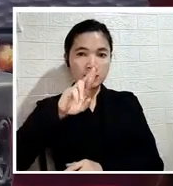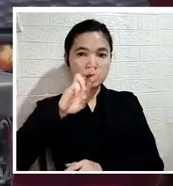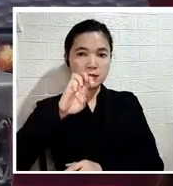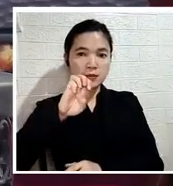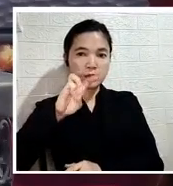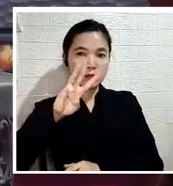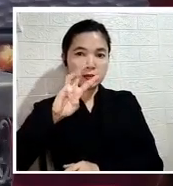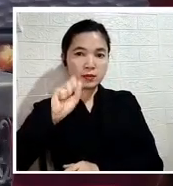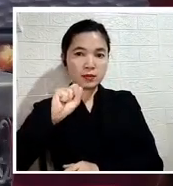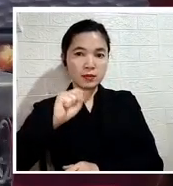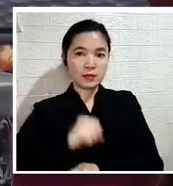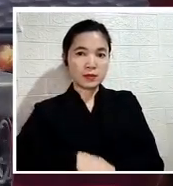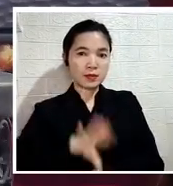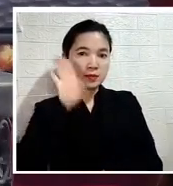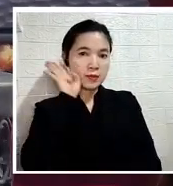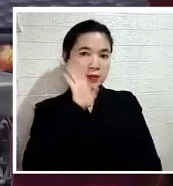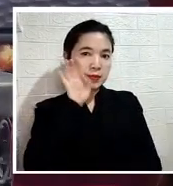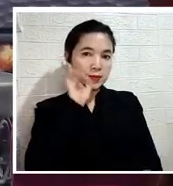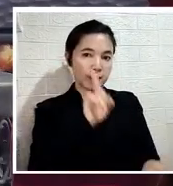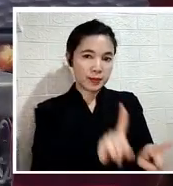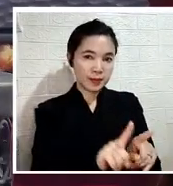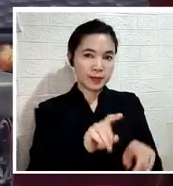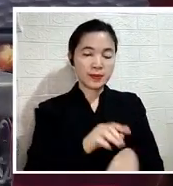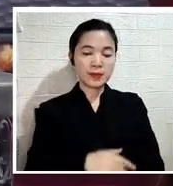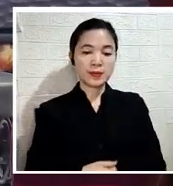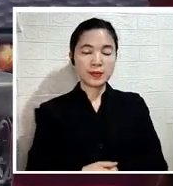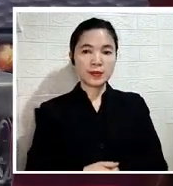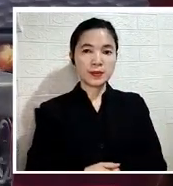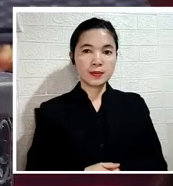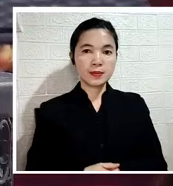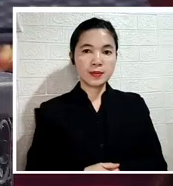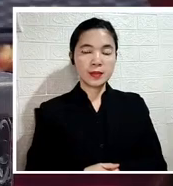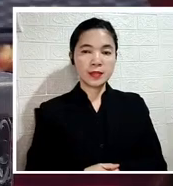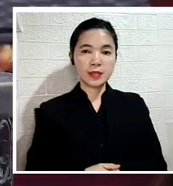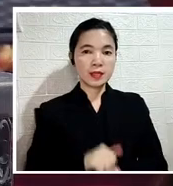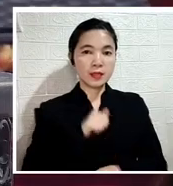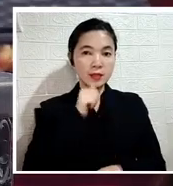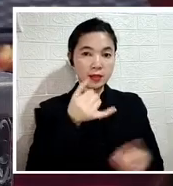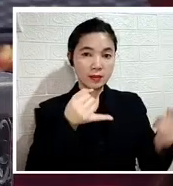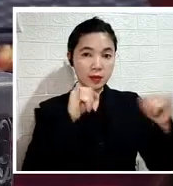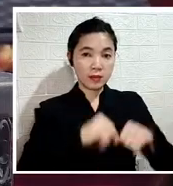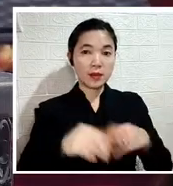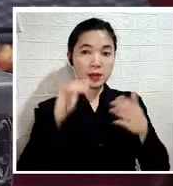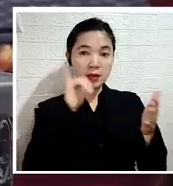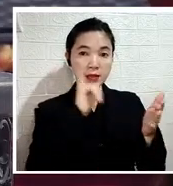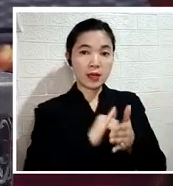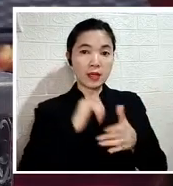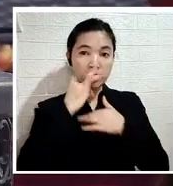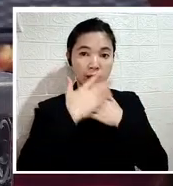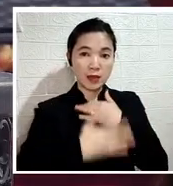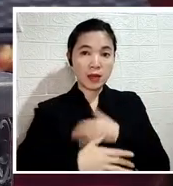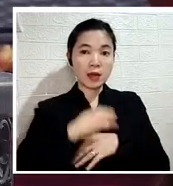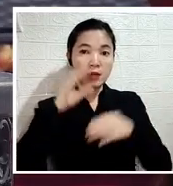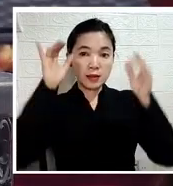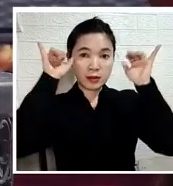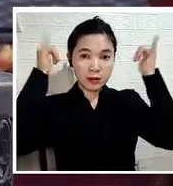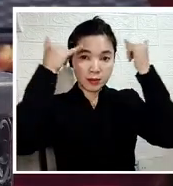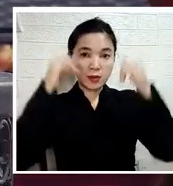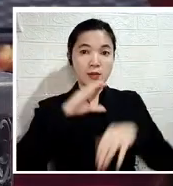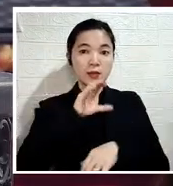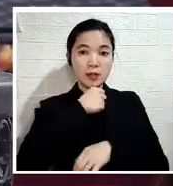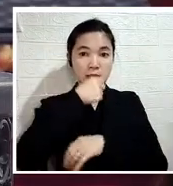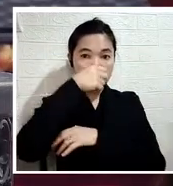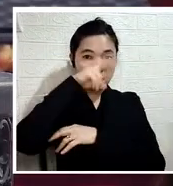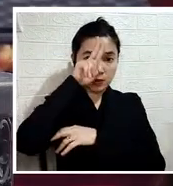Brothers and sisters, it is impossible that the blood of bulls and goats take away